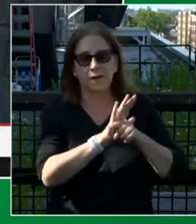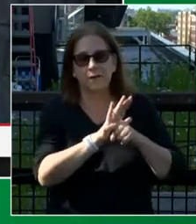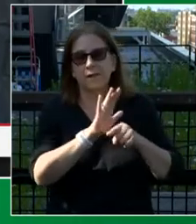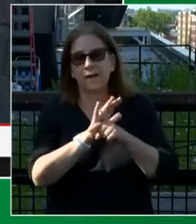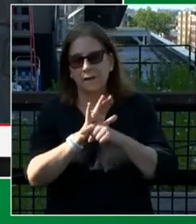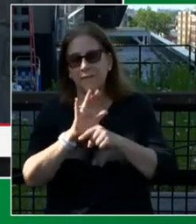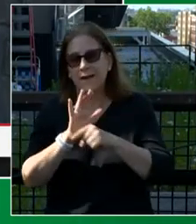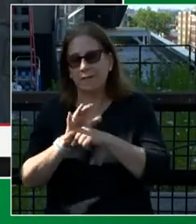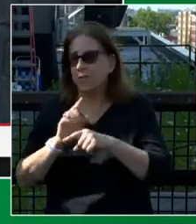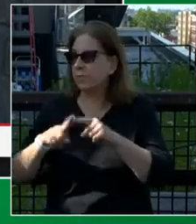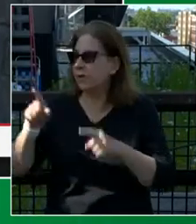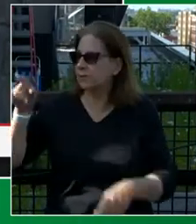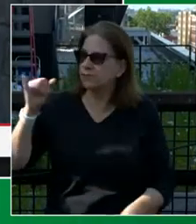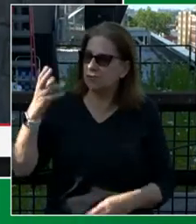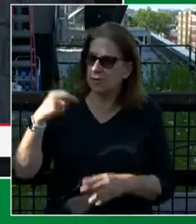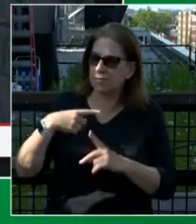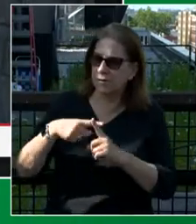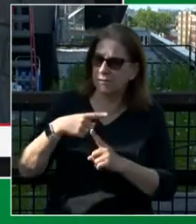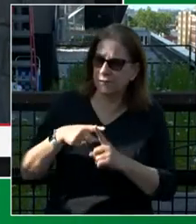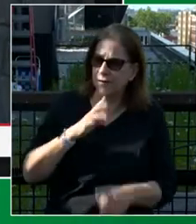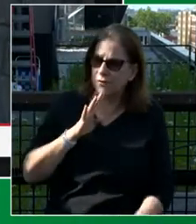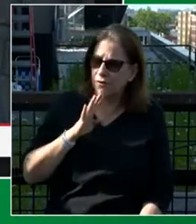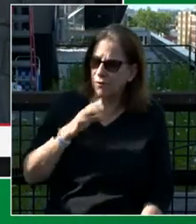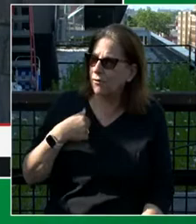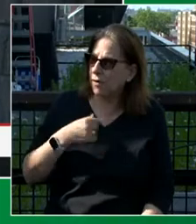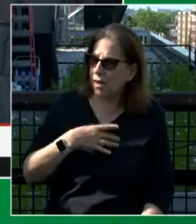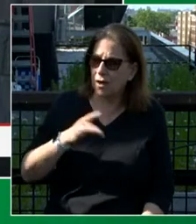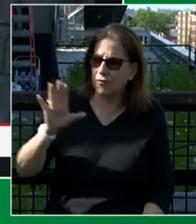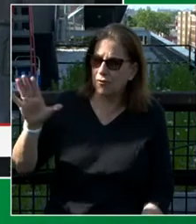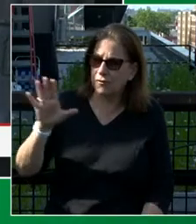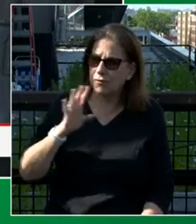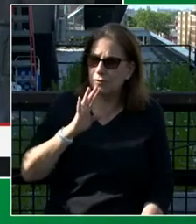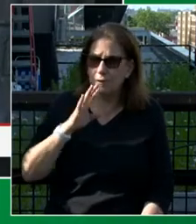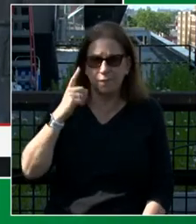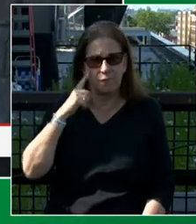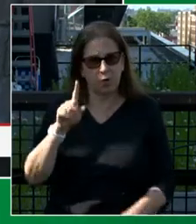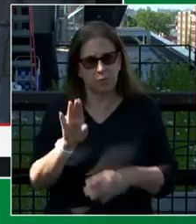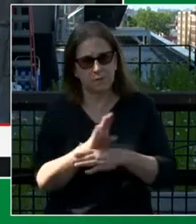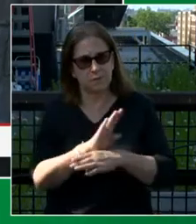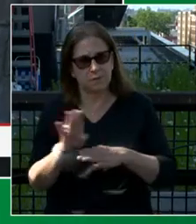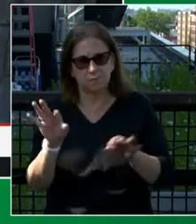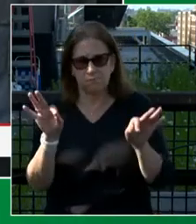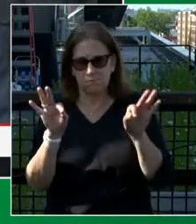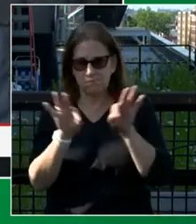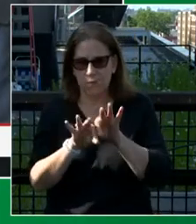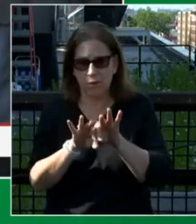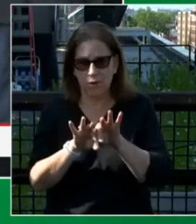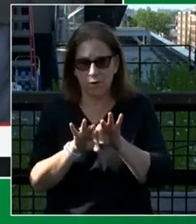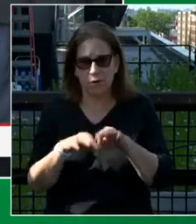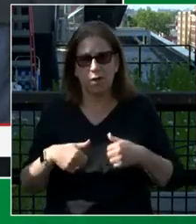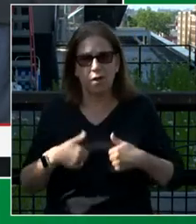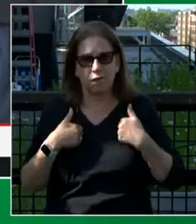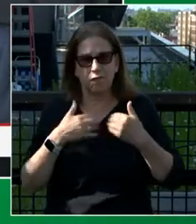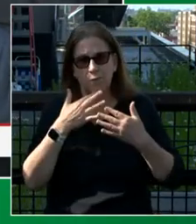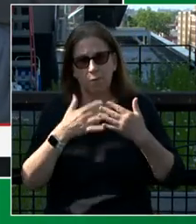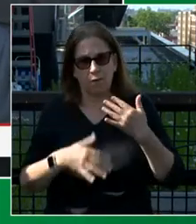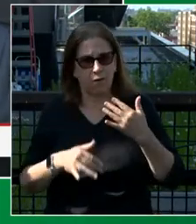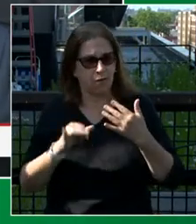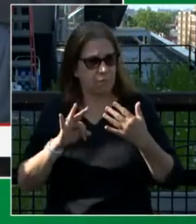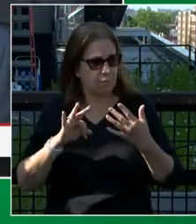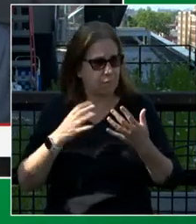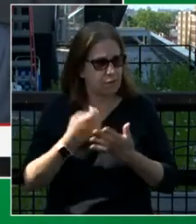businesses, and that was very, very, very important. And that helped us have internal conversations about what is the esprit de